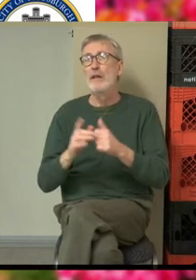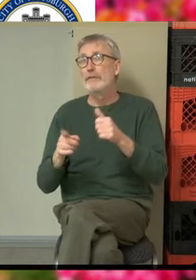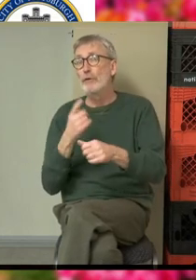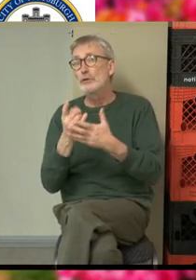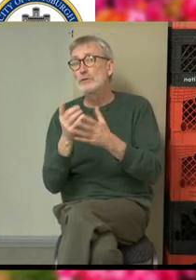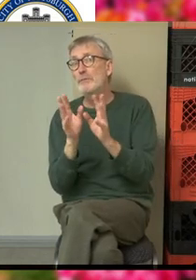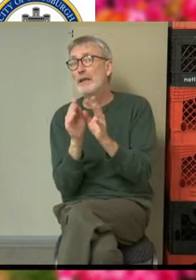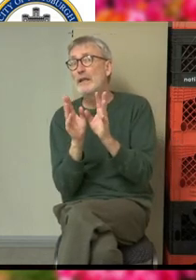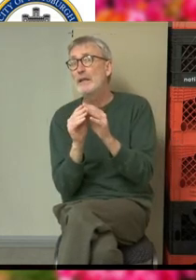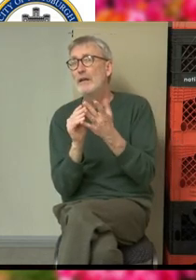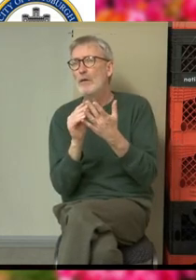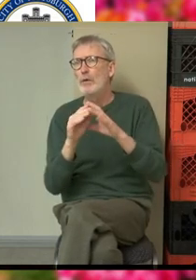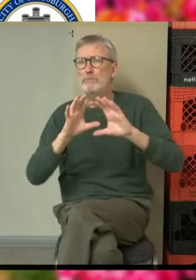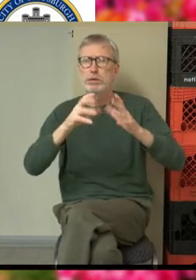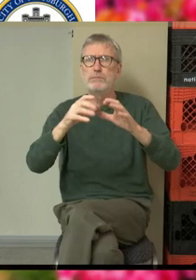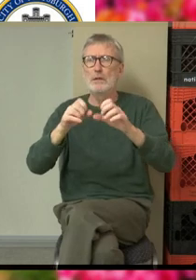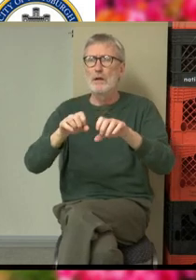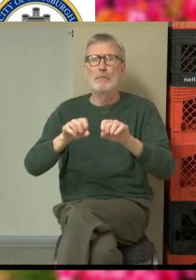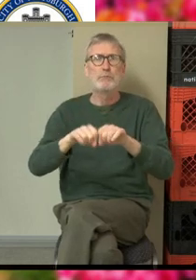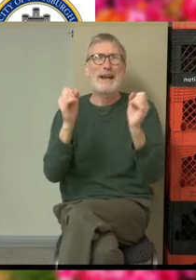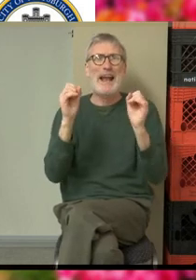we broke out into groups